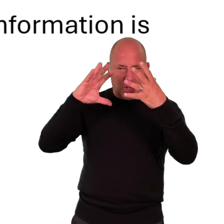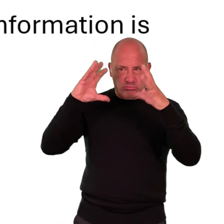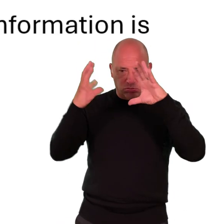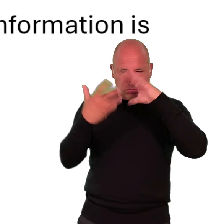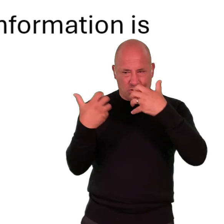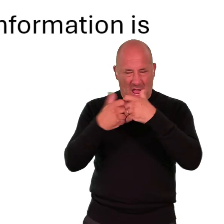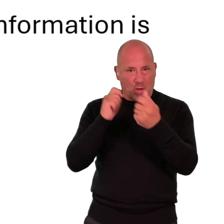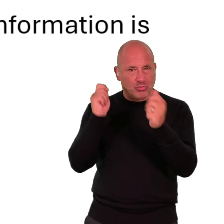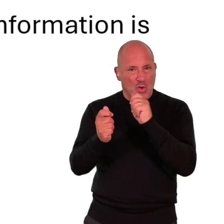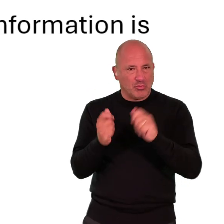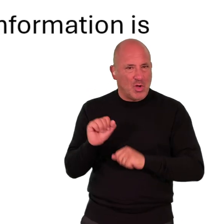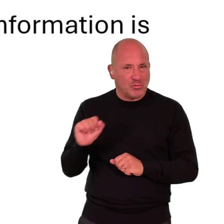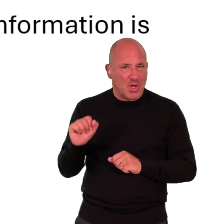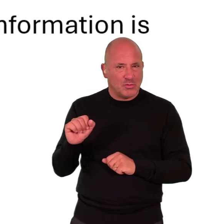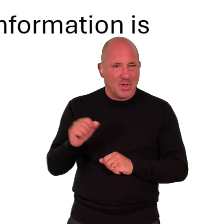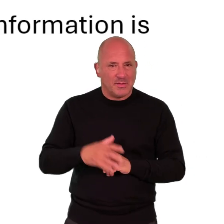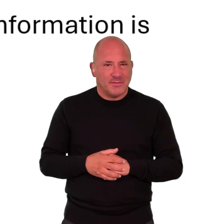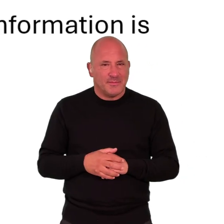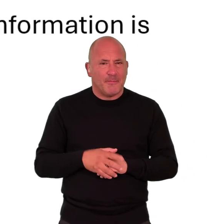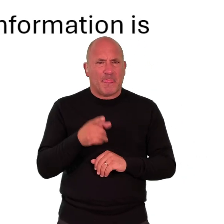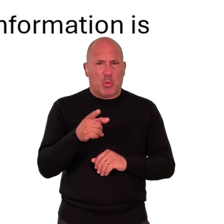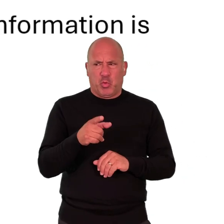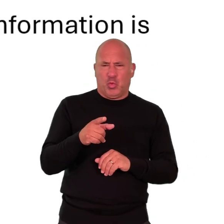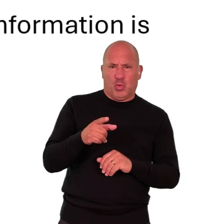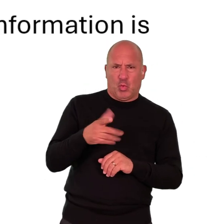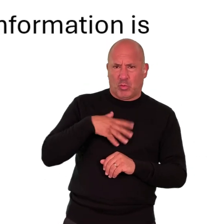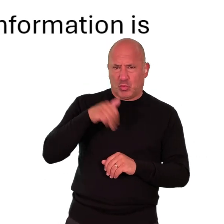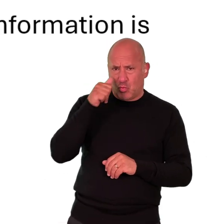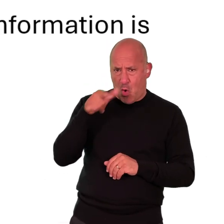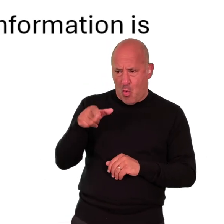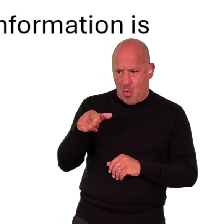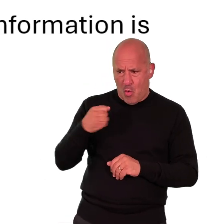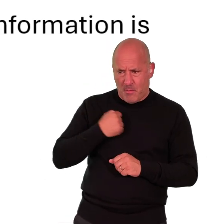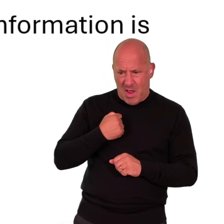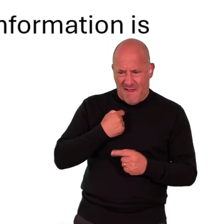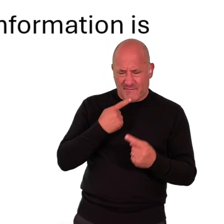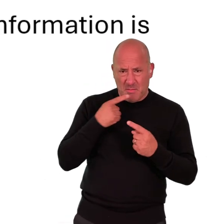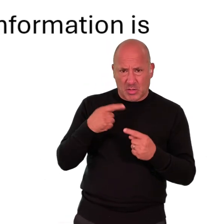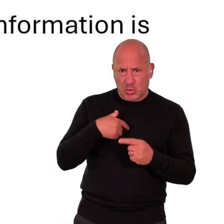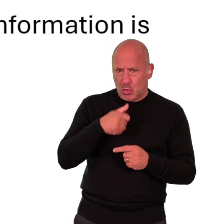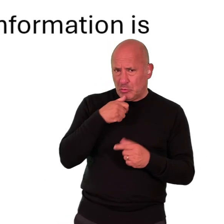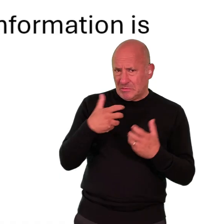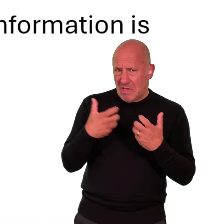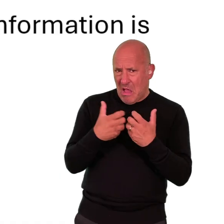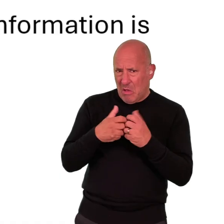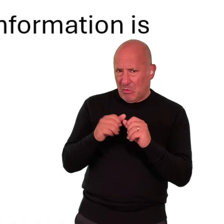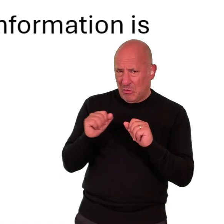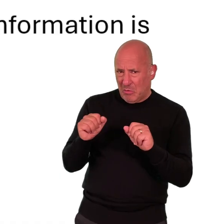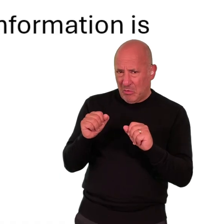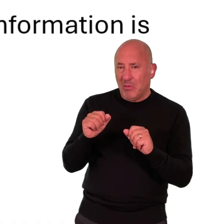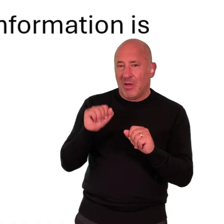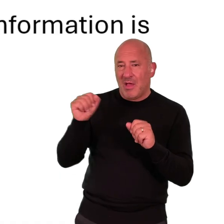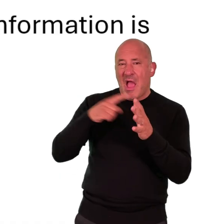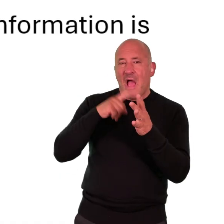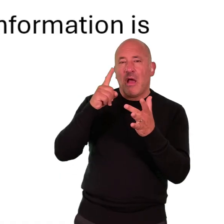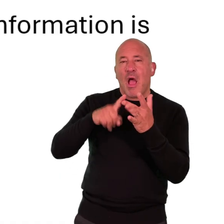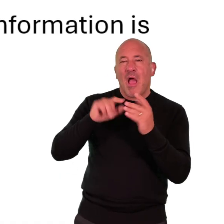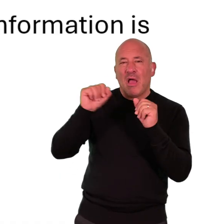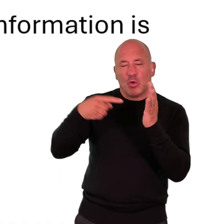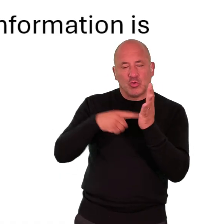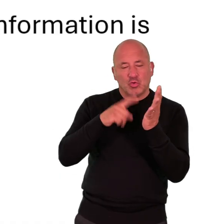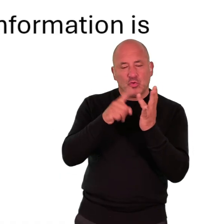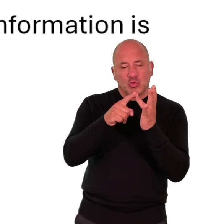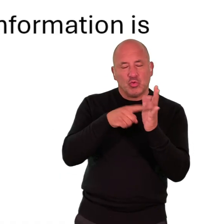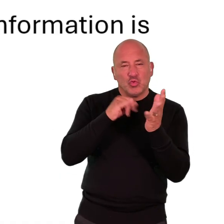the terms of service of individual AI tools. And also, remember that you are accountable for what you submit